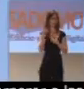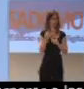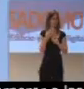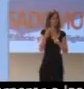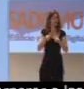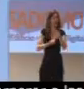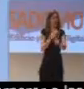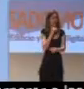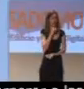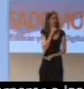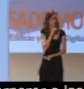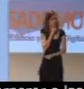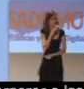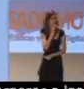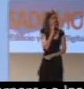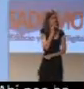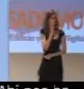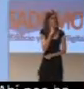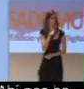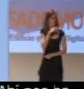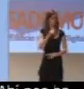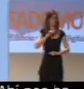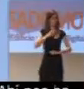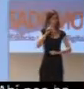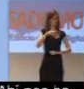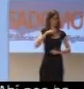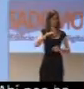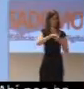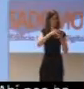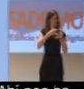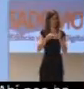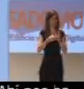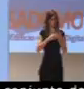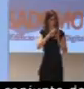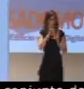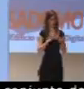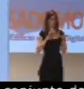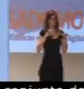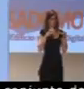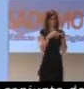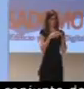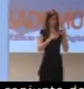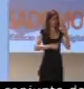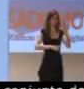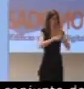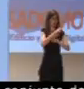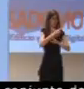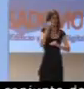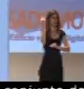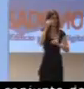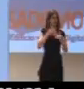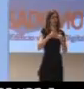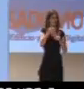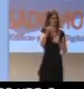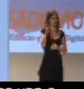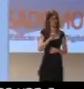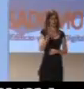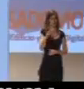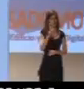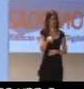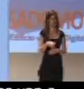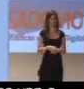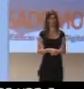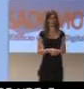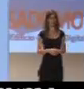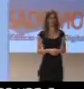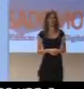how to do that? This led us to develop a set of methodologies which I think will help us also in the